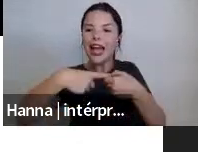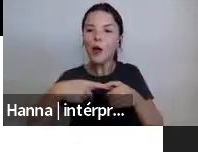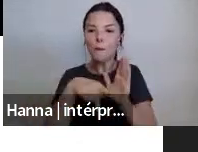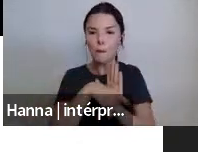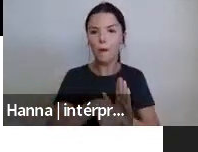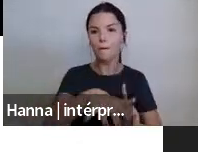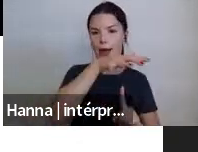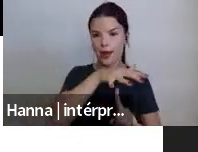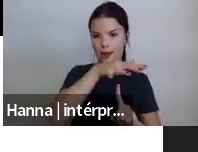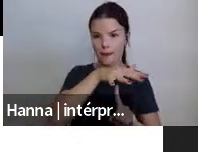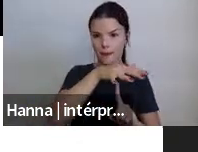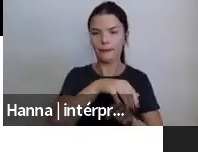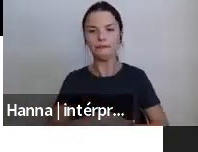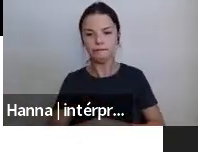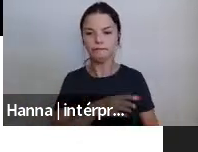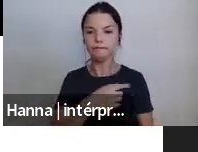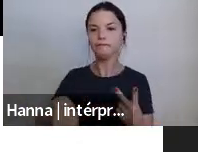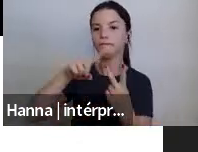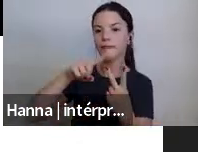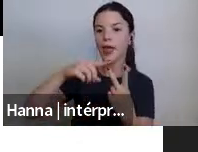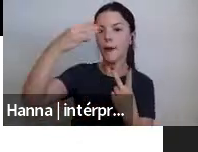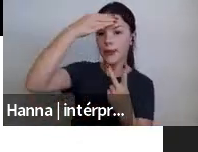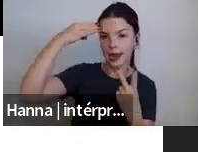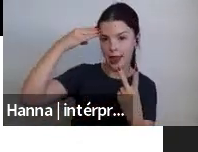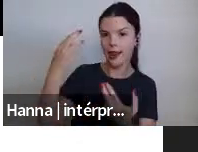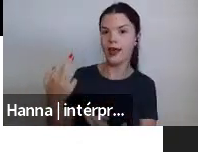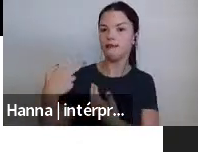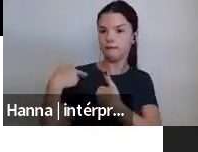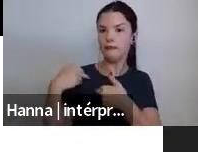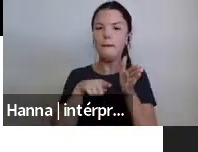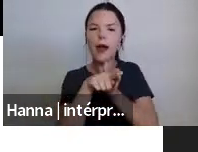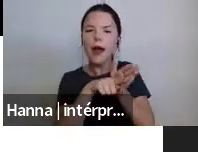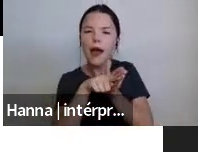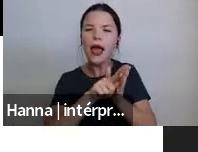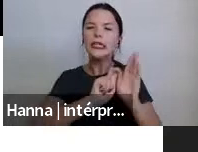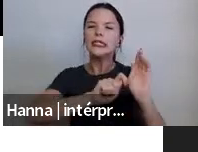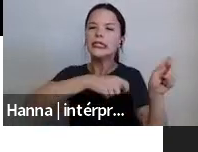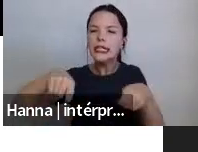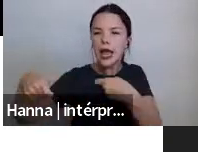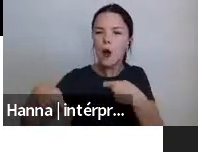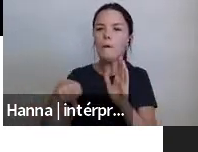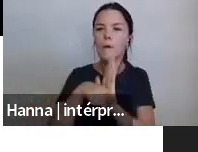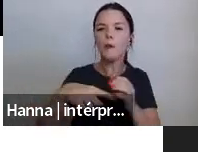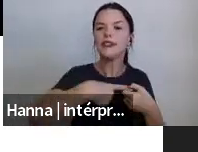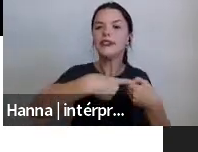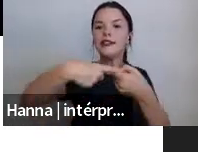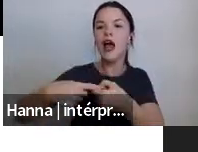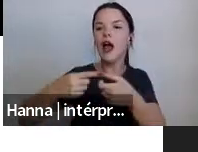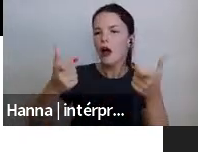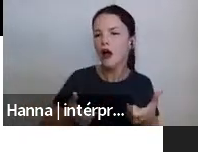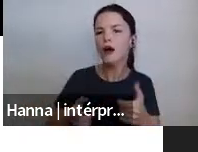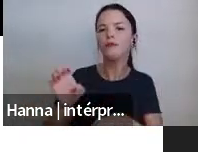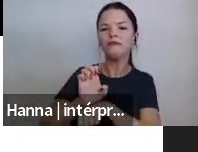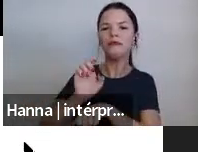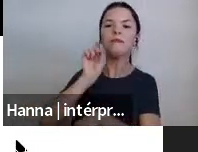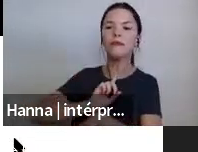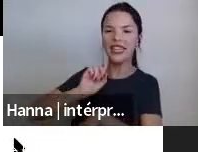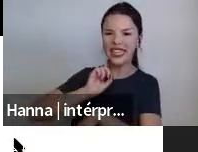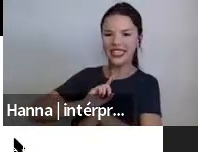Mirella Pena is analyzing Libra signs that name cities in the state of Minas